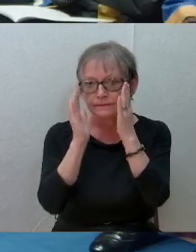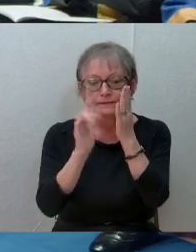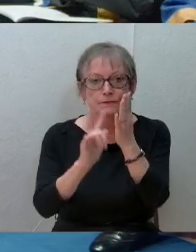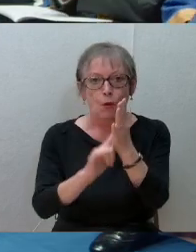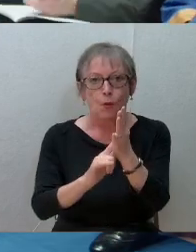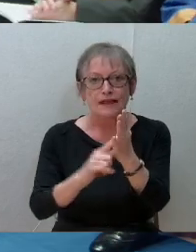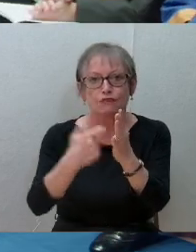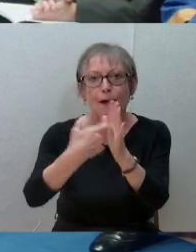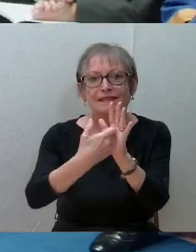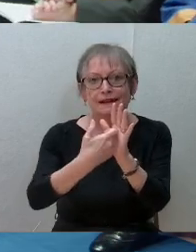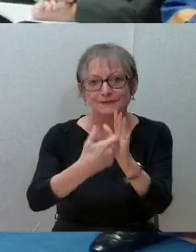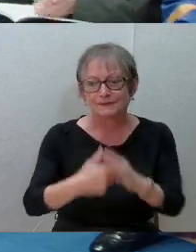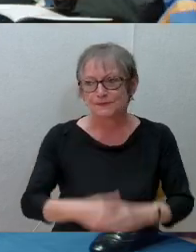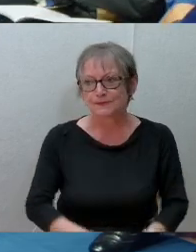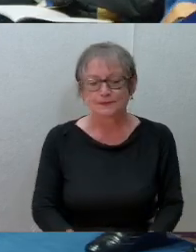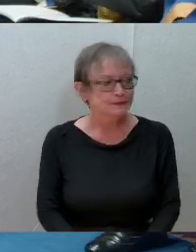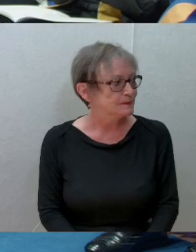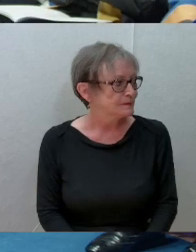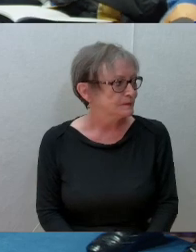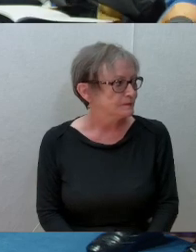Louise Raxter.